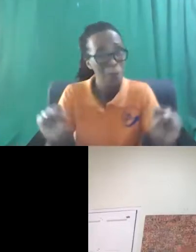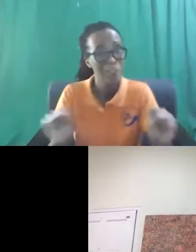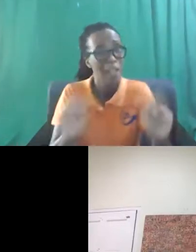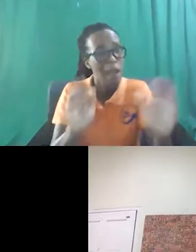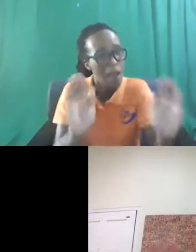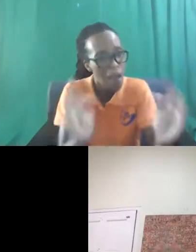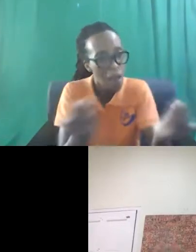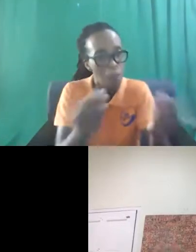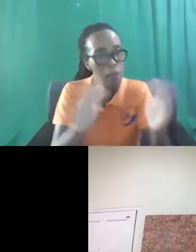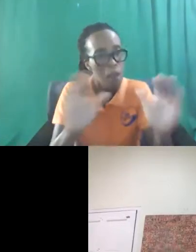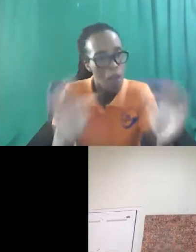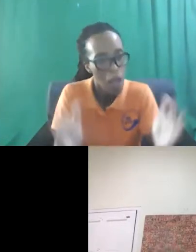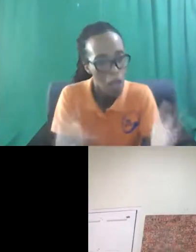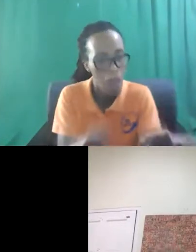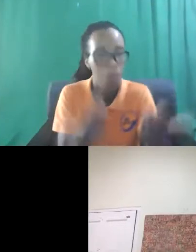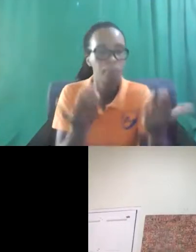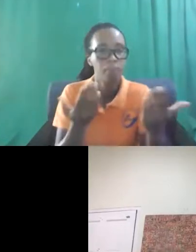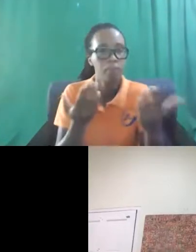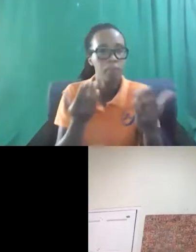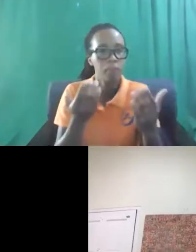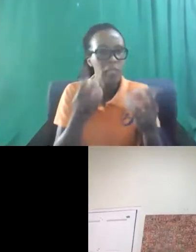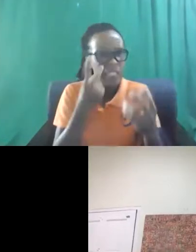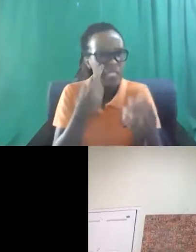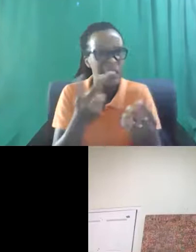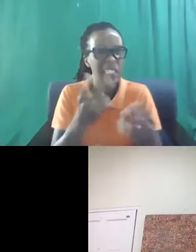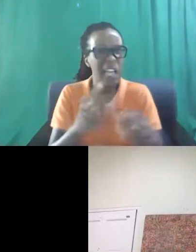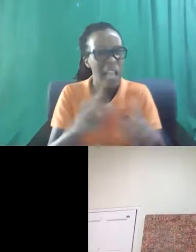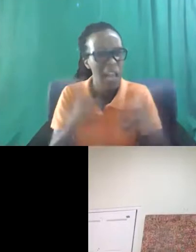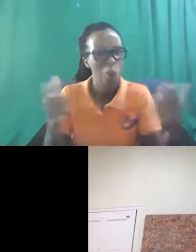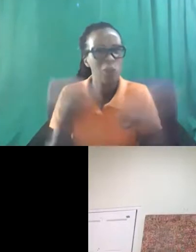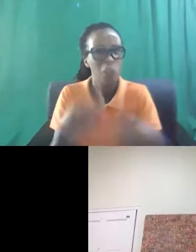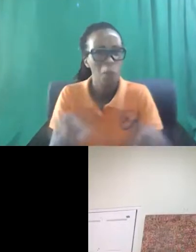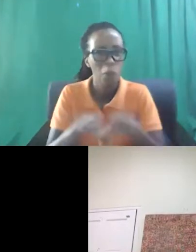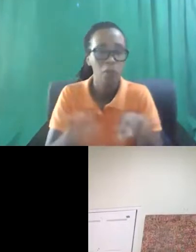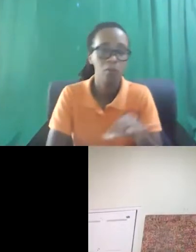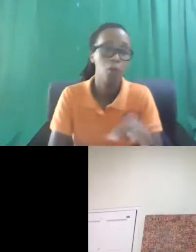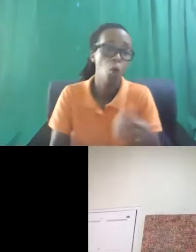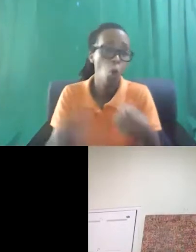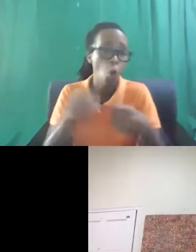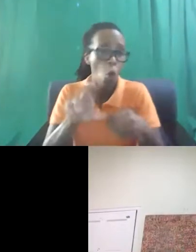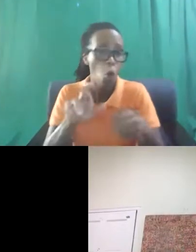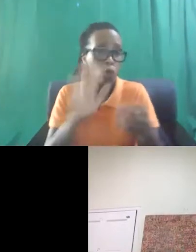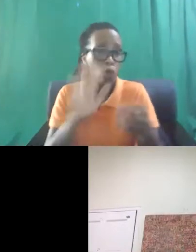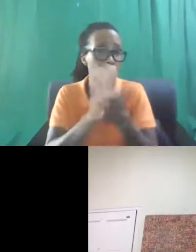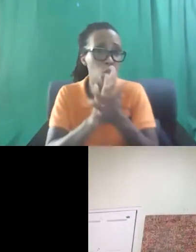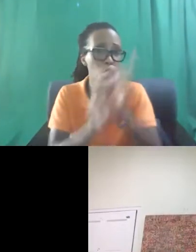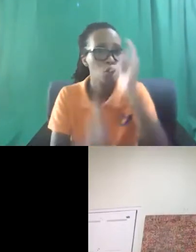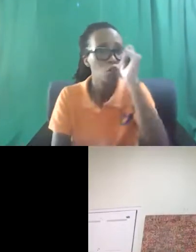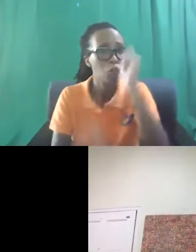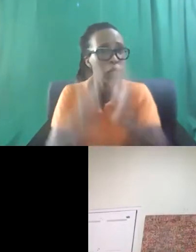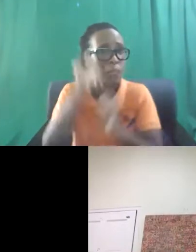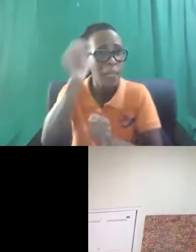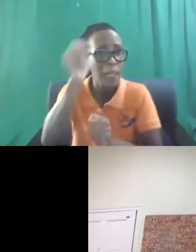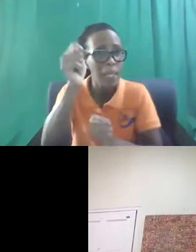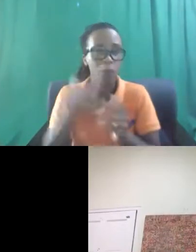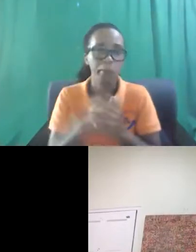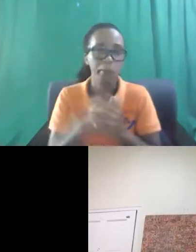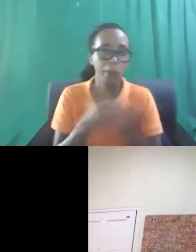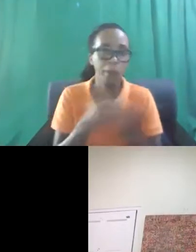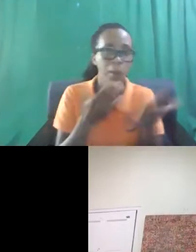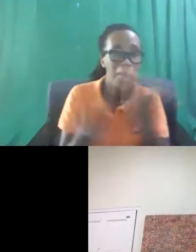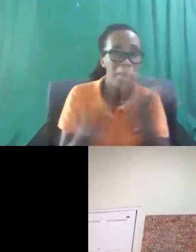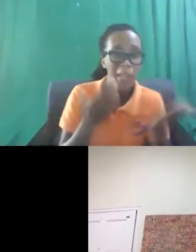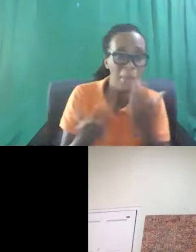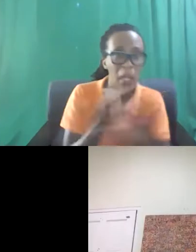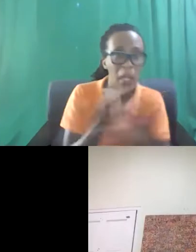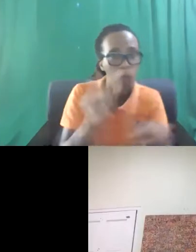say relevant to that. Or you see it every time you walk into a school in Trinidad and you see the way in which language